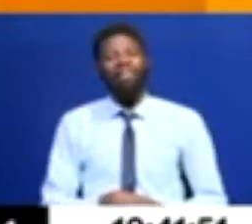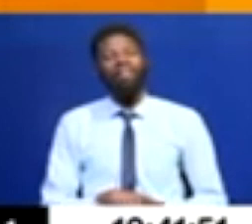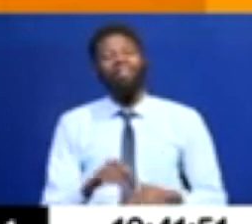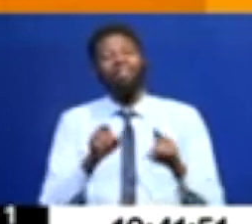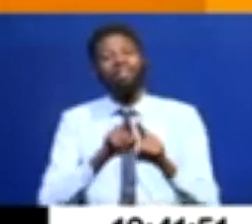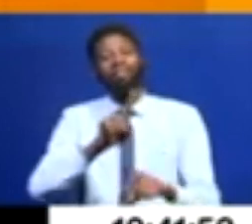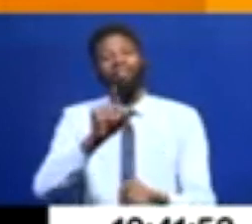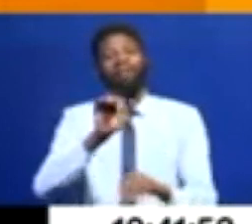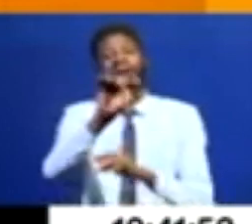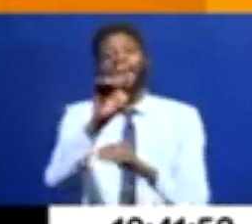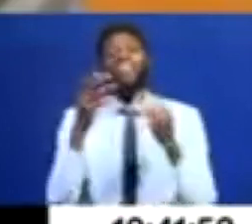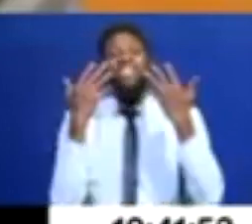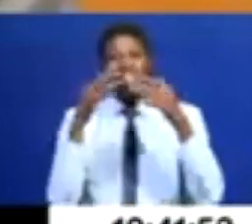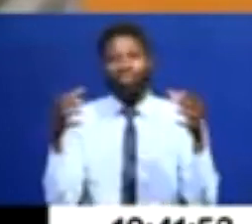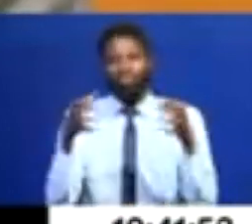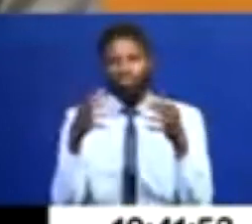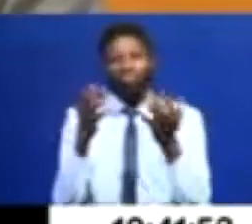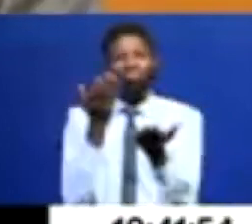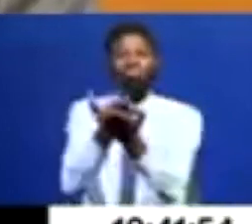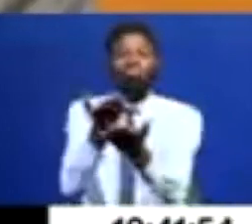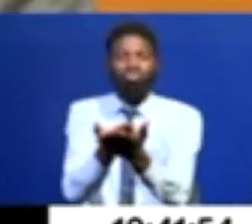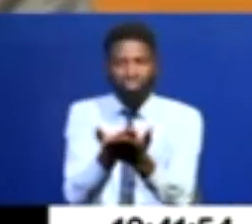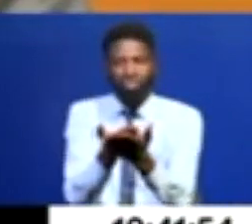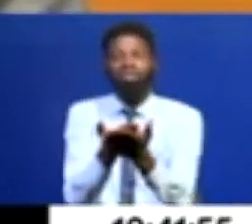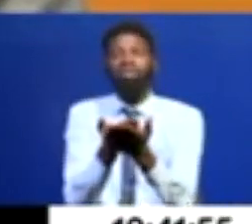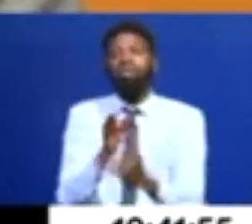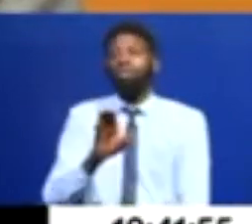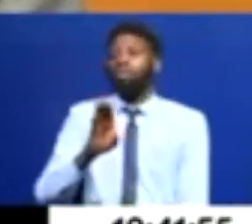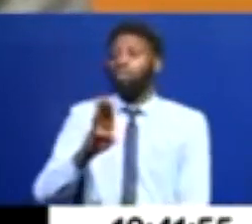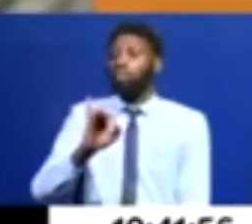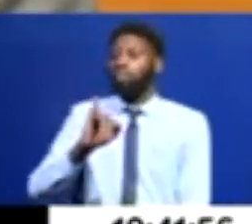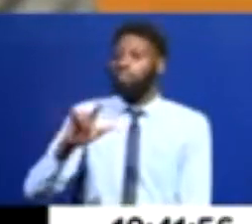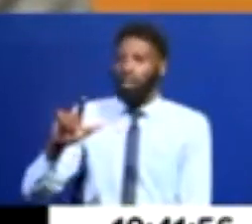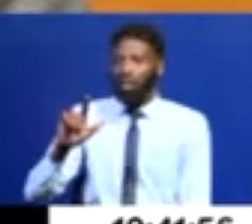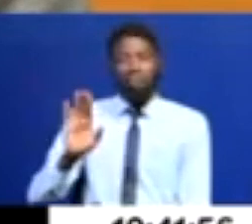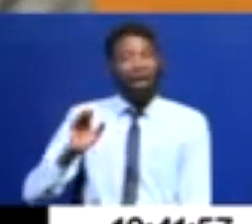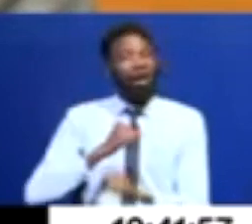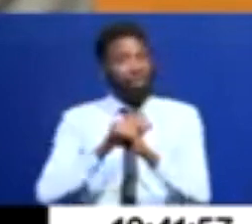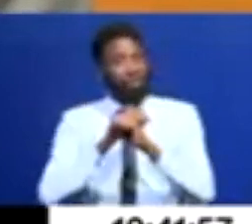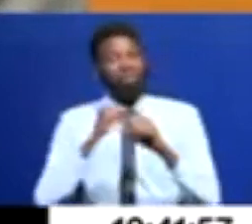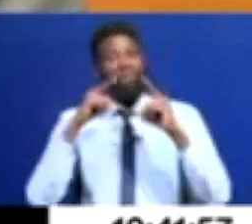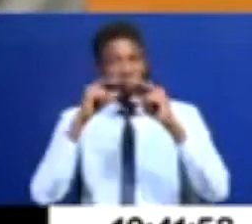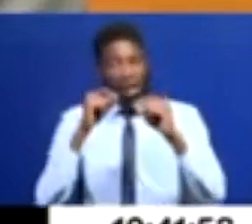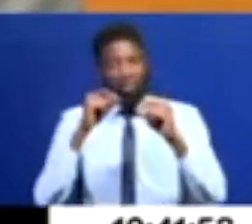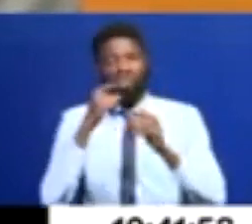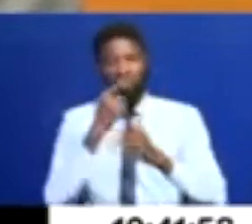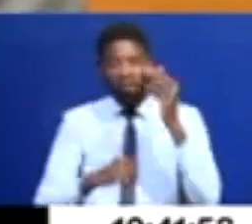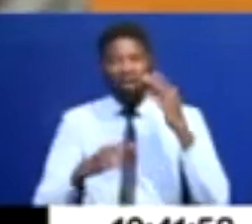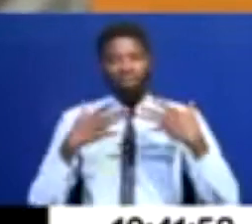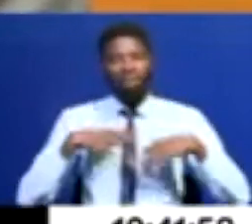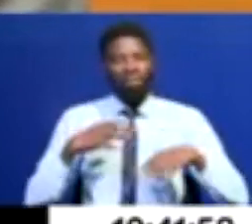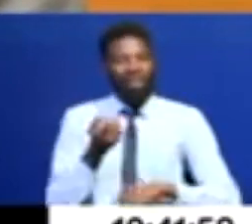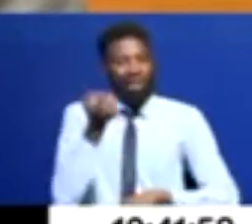the movers of the motion, and to their defense, I would say that there is a misconception, actually, when it comes